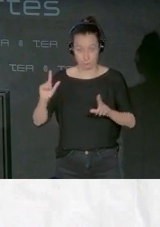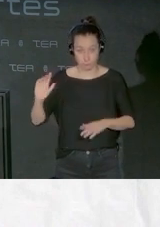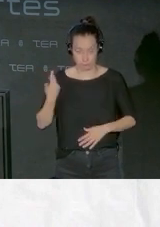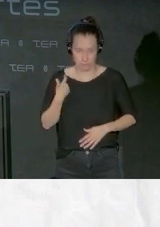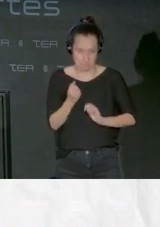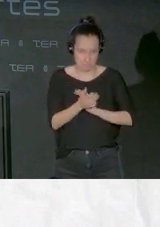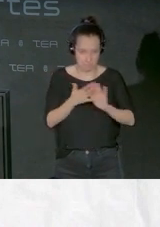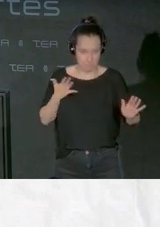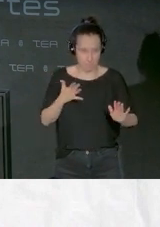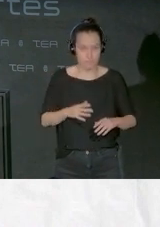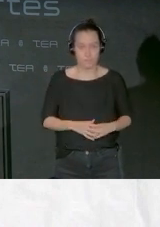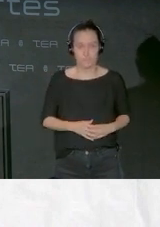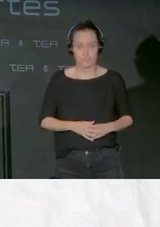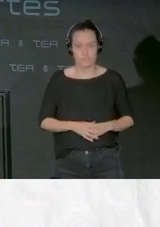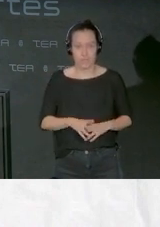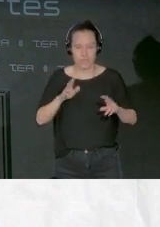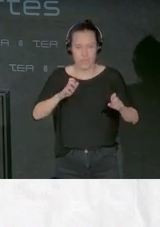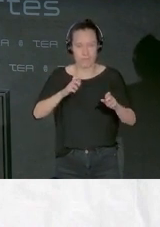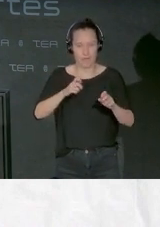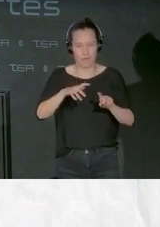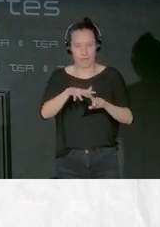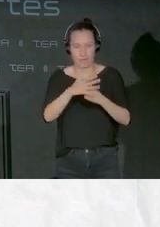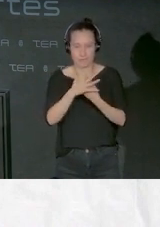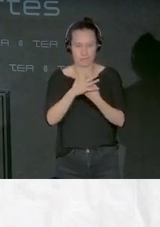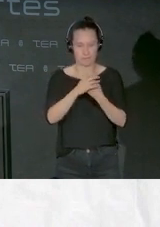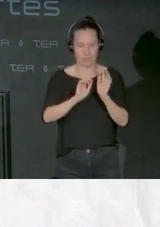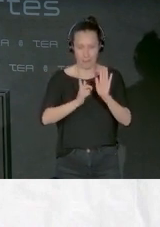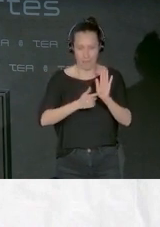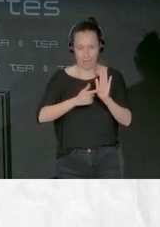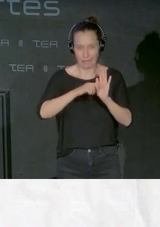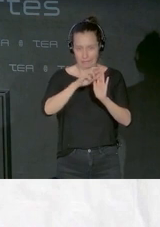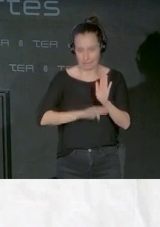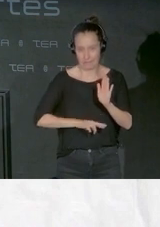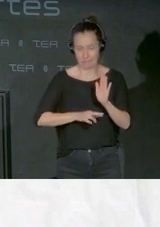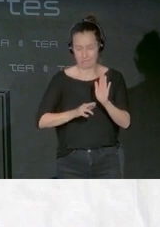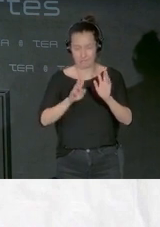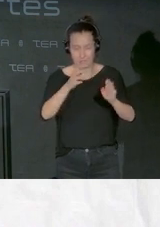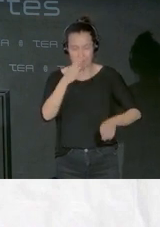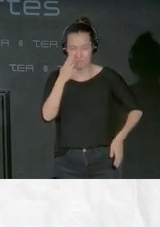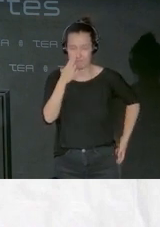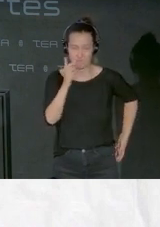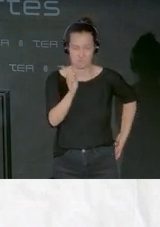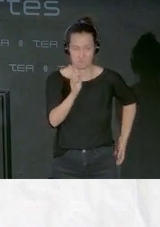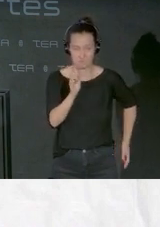it's not interesting. It probably requires even more time to discuss. But